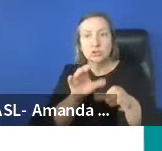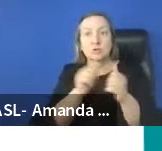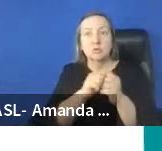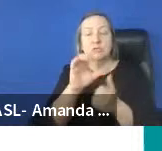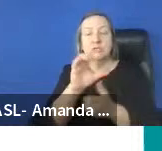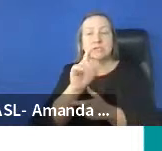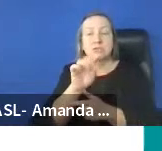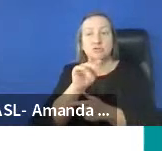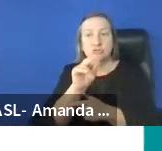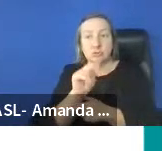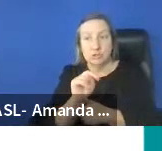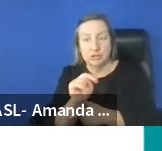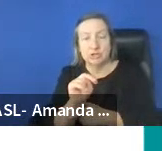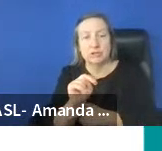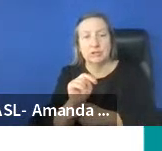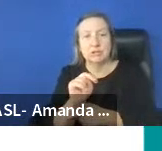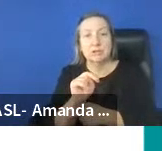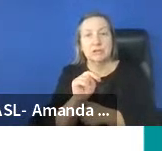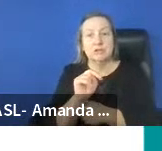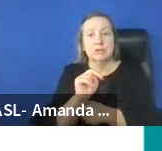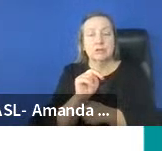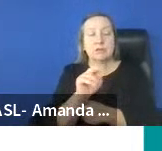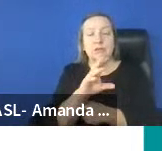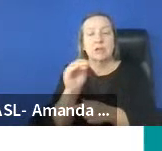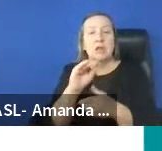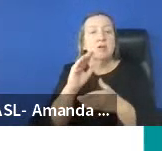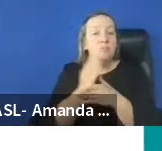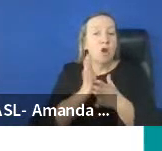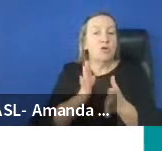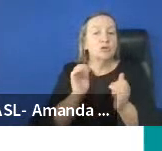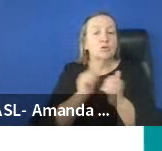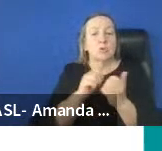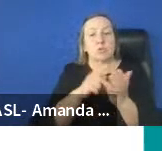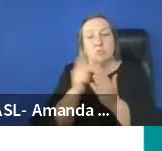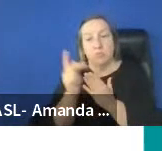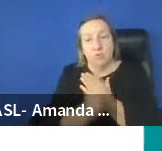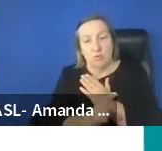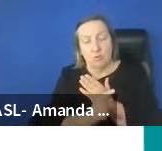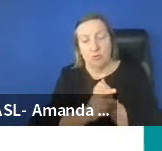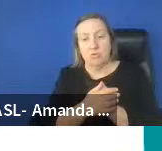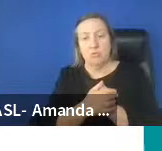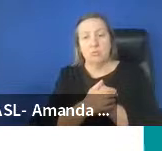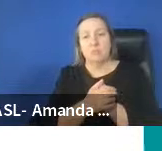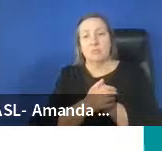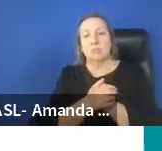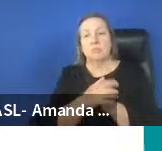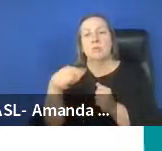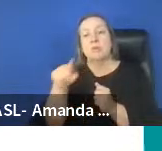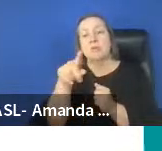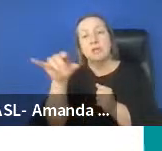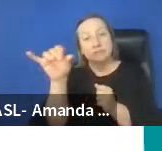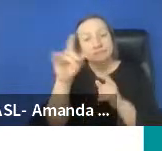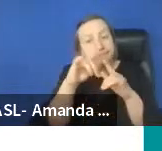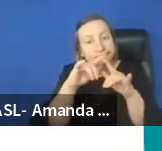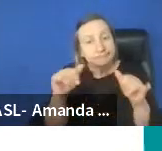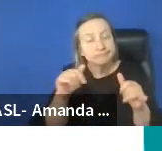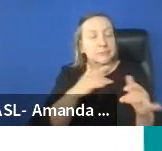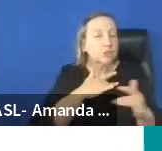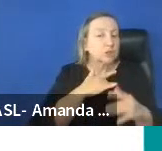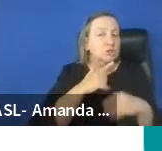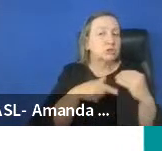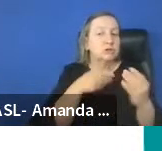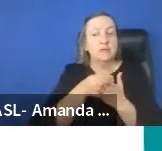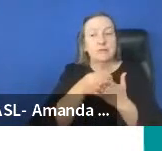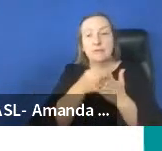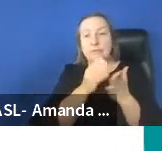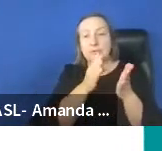CTRAN and the partnership with the program. And they also had concerns about the finance